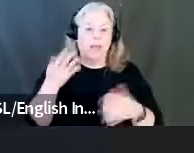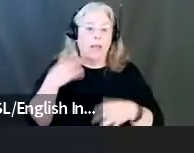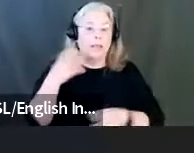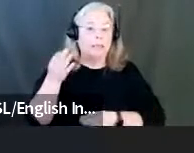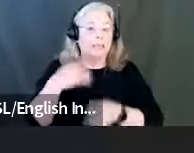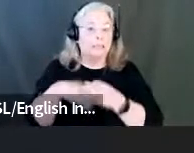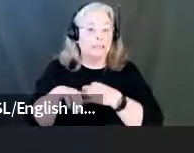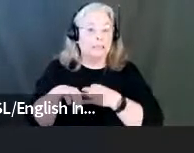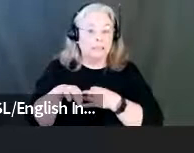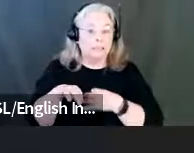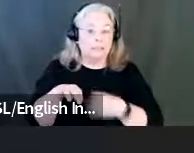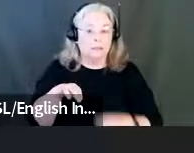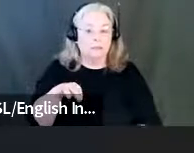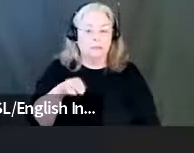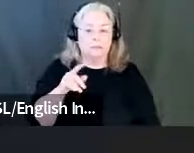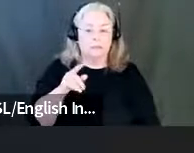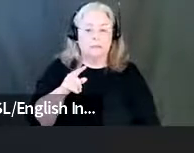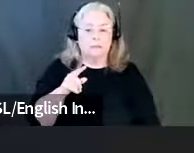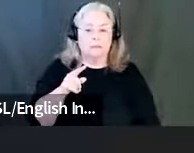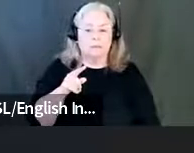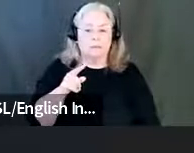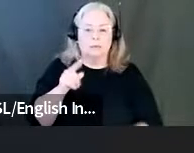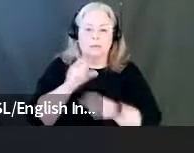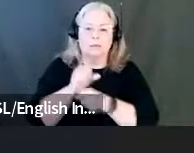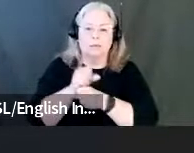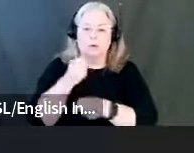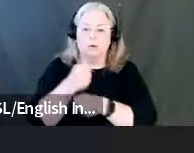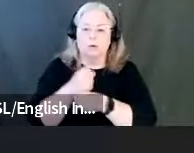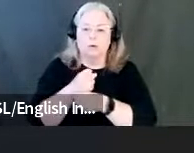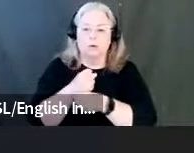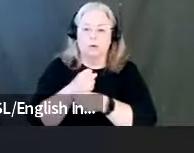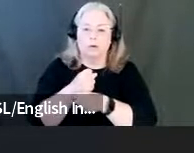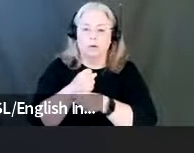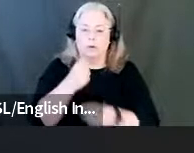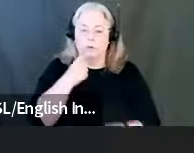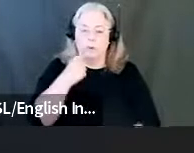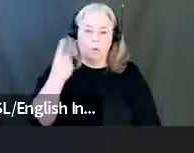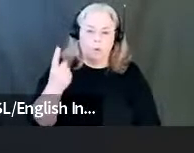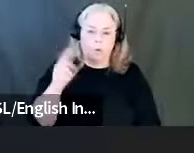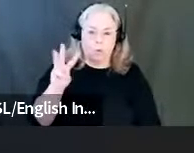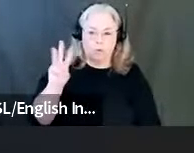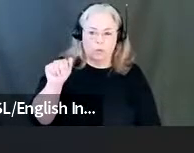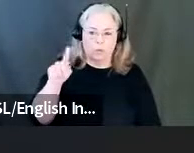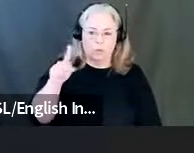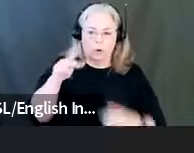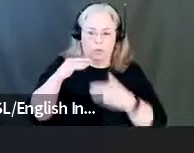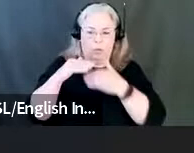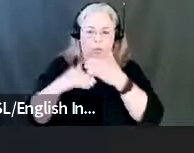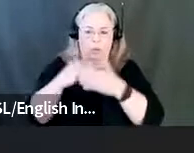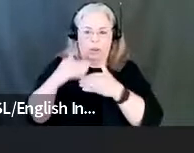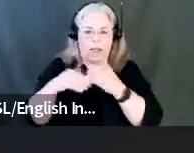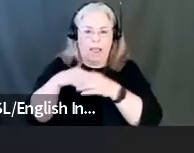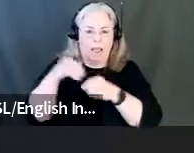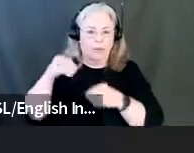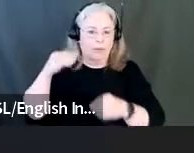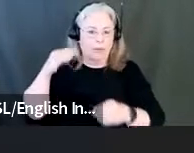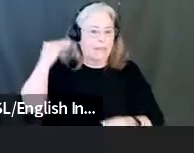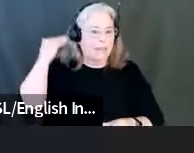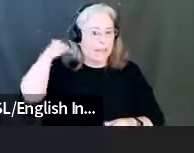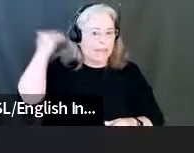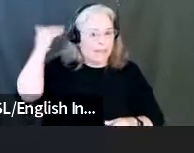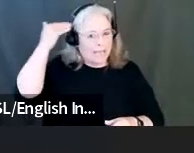instead was I created taking one wrap, wrapping it around the outside of her headrest